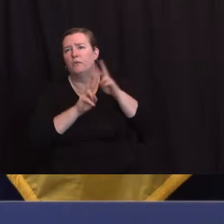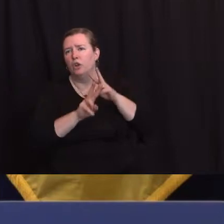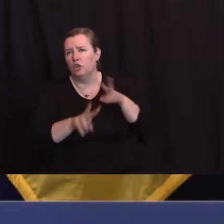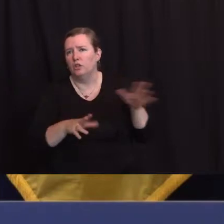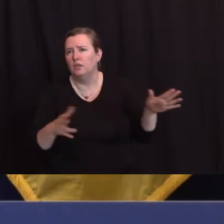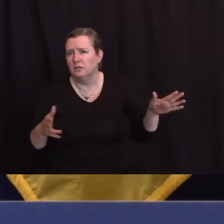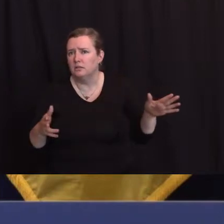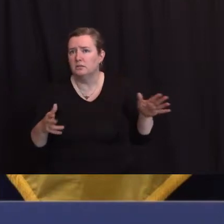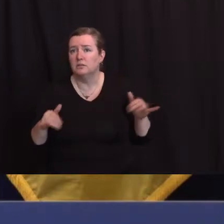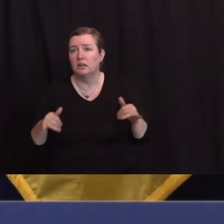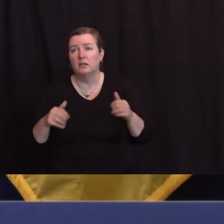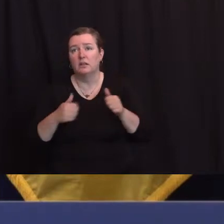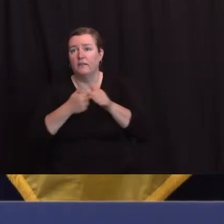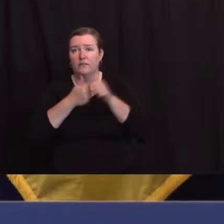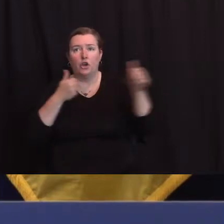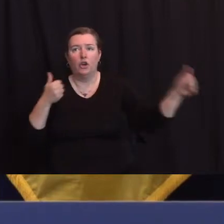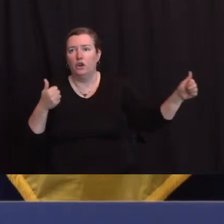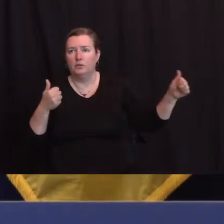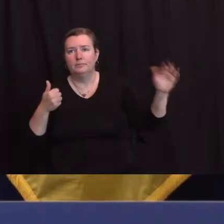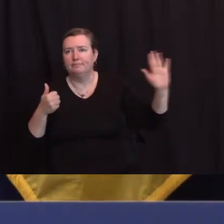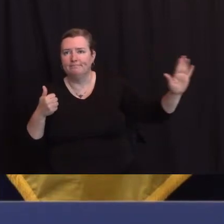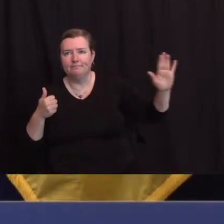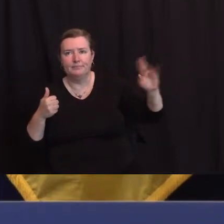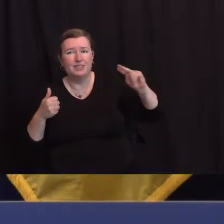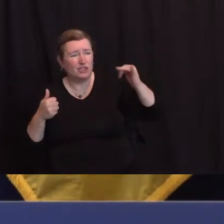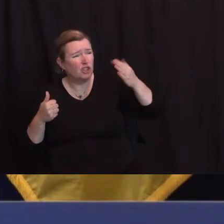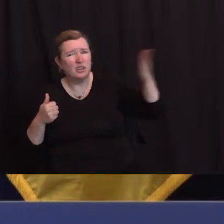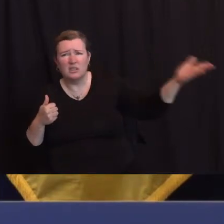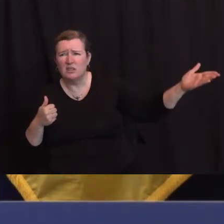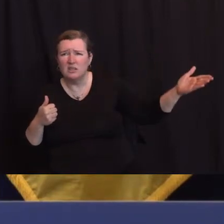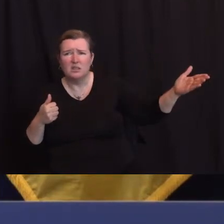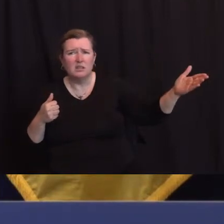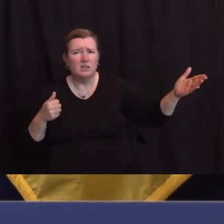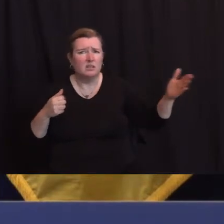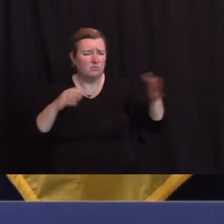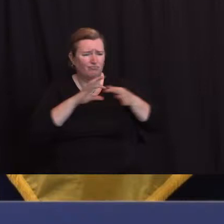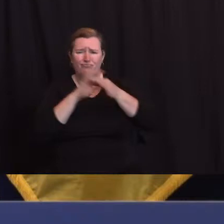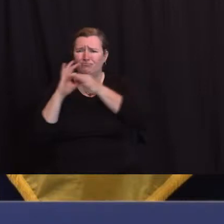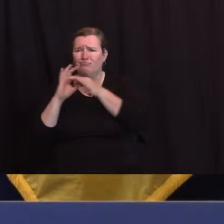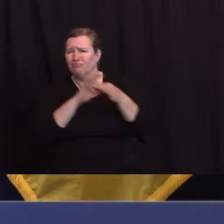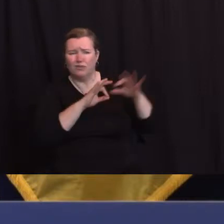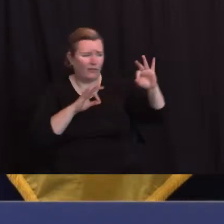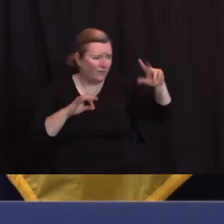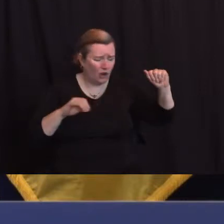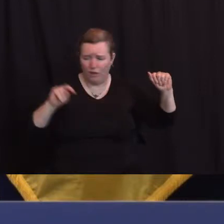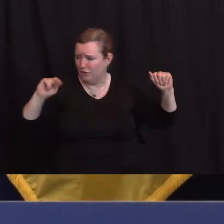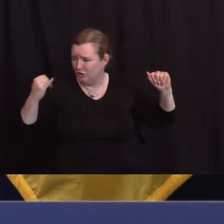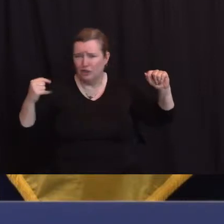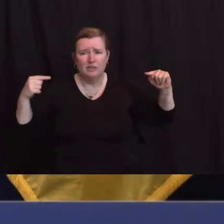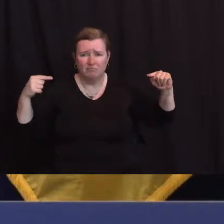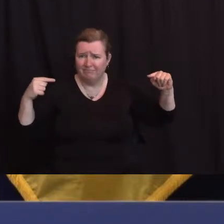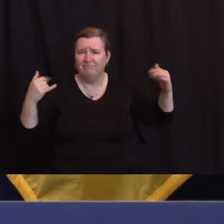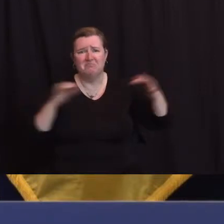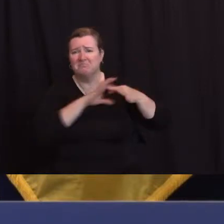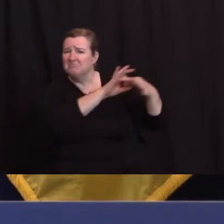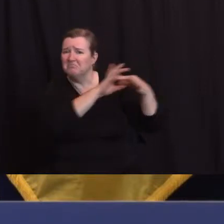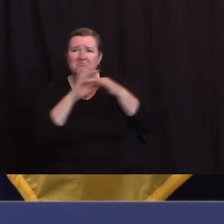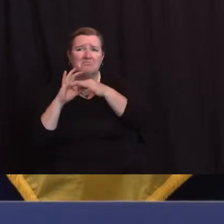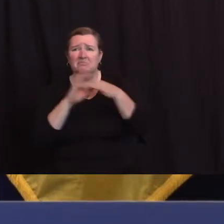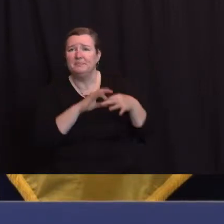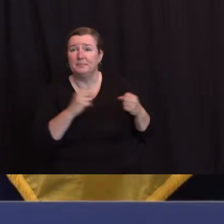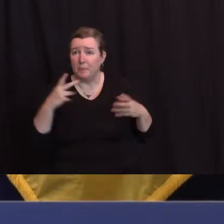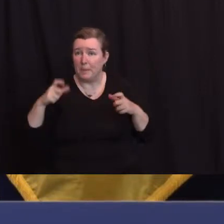abstract. You know, Florida and New Jersey have a lot of connective tissue for a lot of reasons, and obviously an important one are